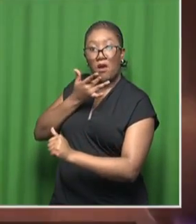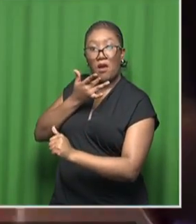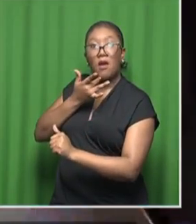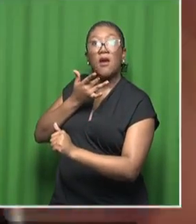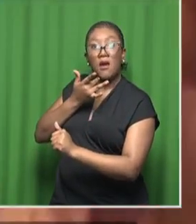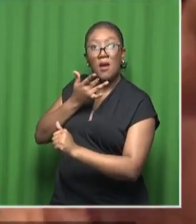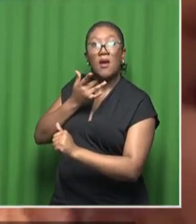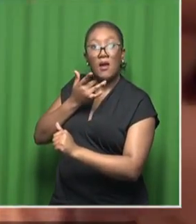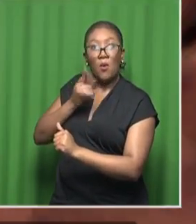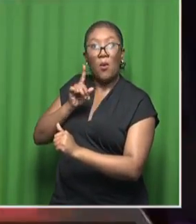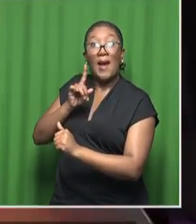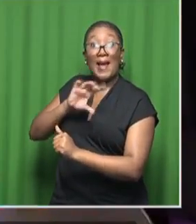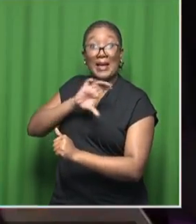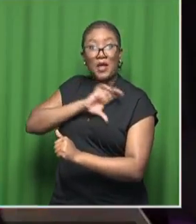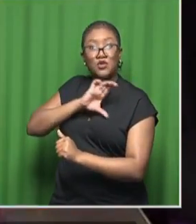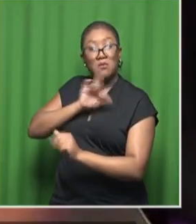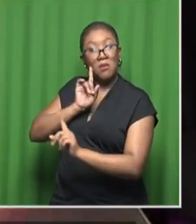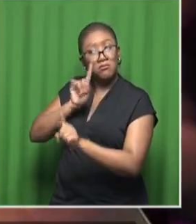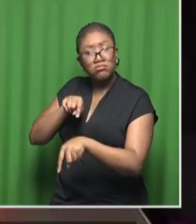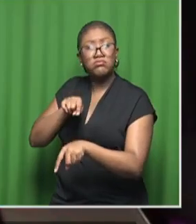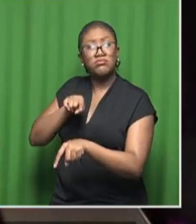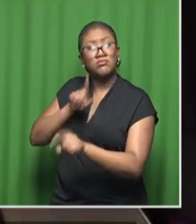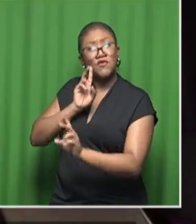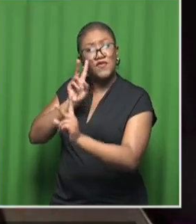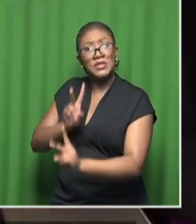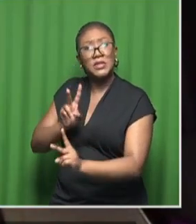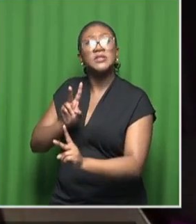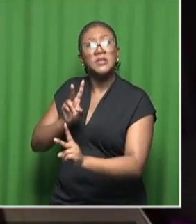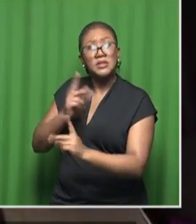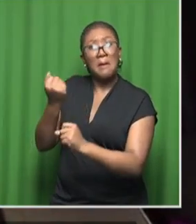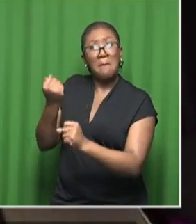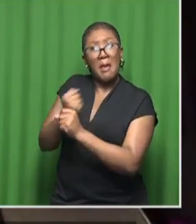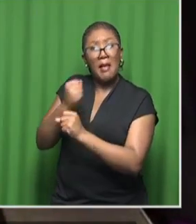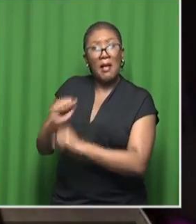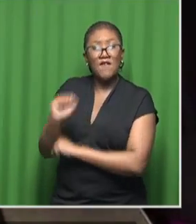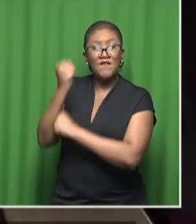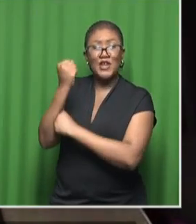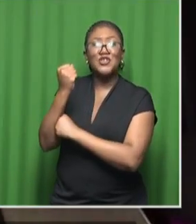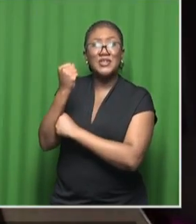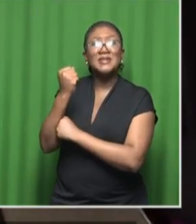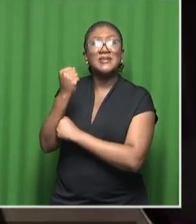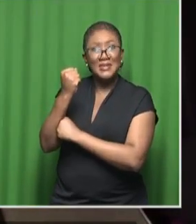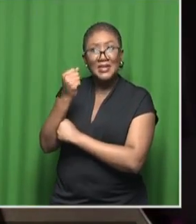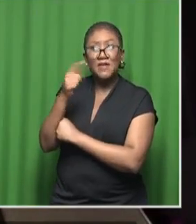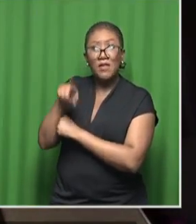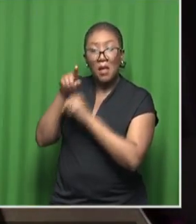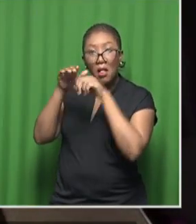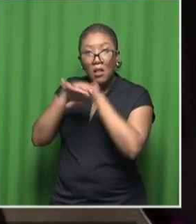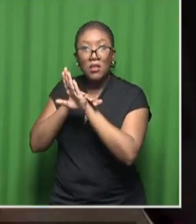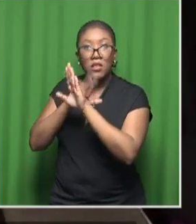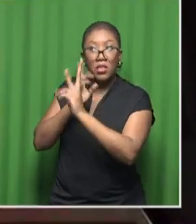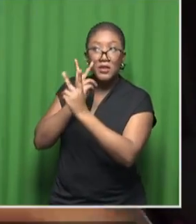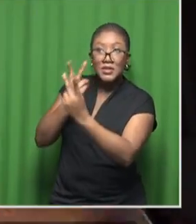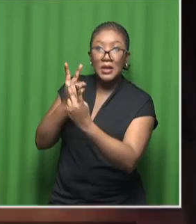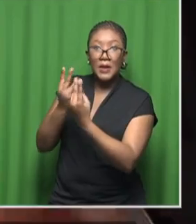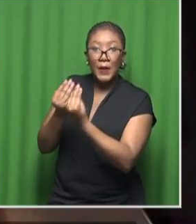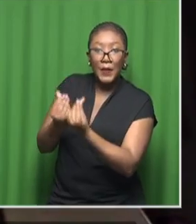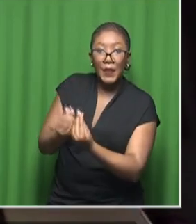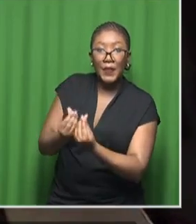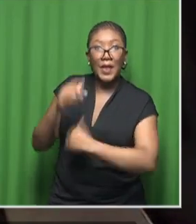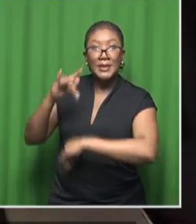getting customers to find out than using that point of sale as the front line